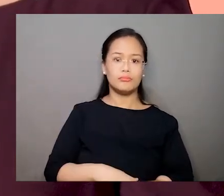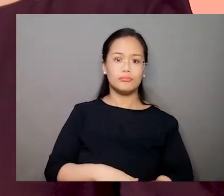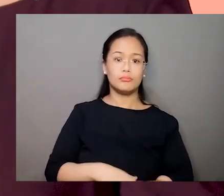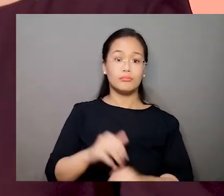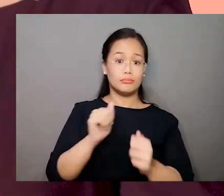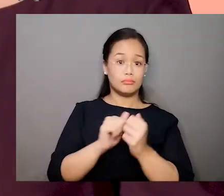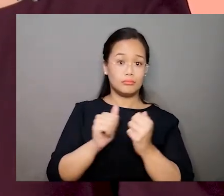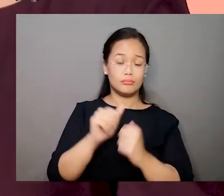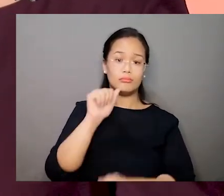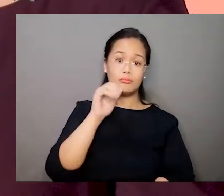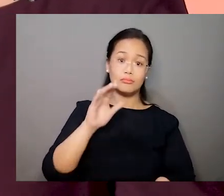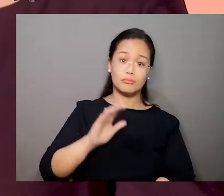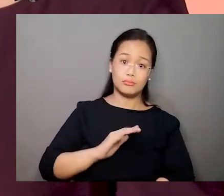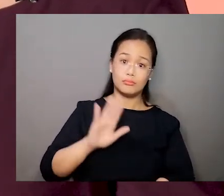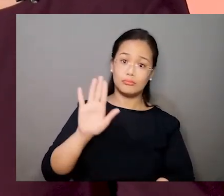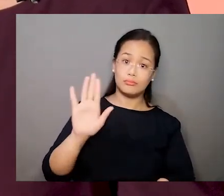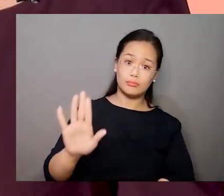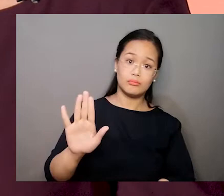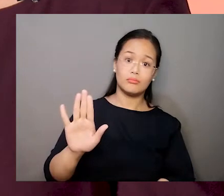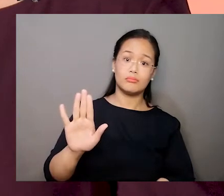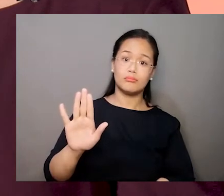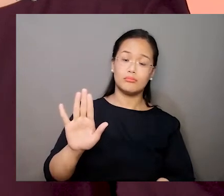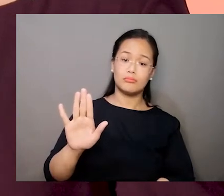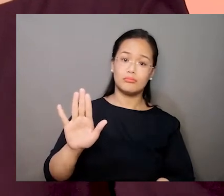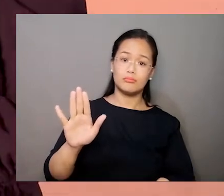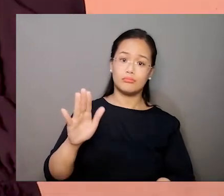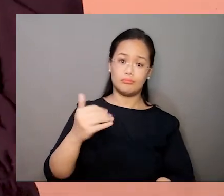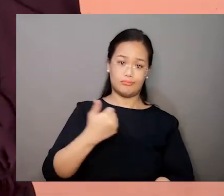and their right to decision making are respected.